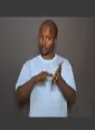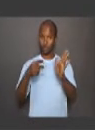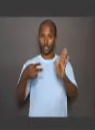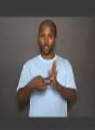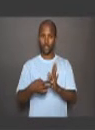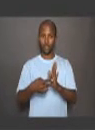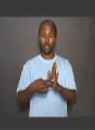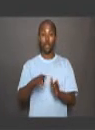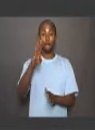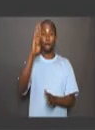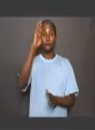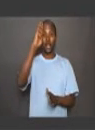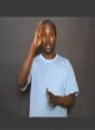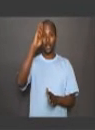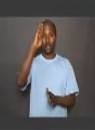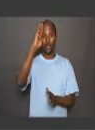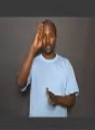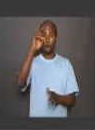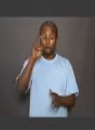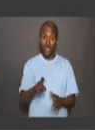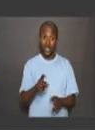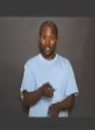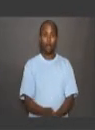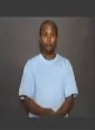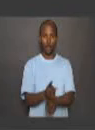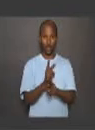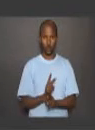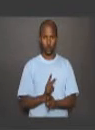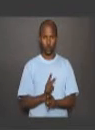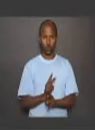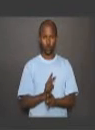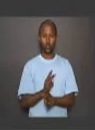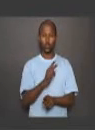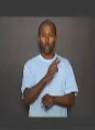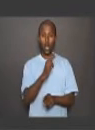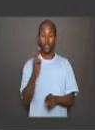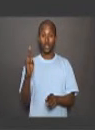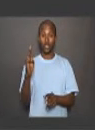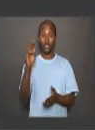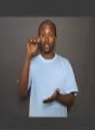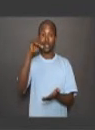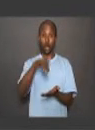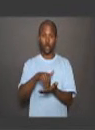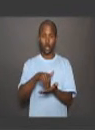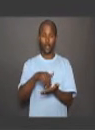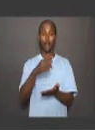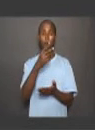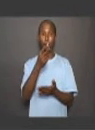35,294 birr. This means that Baqqala must borrow